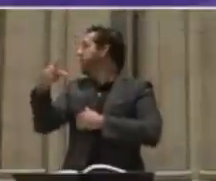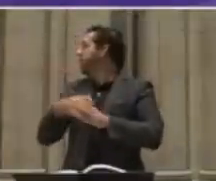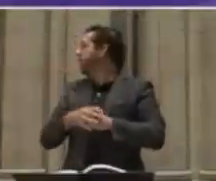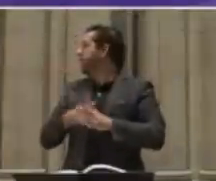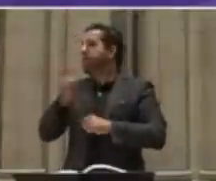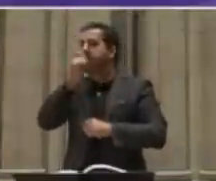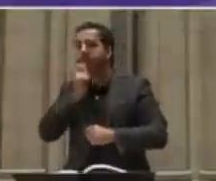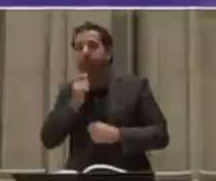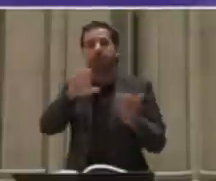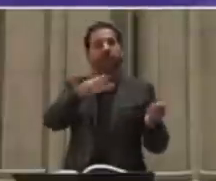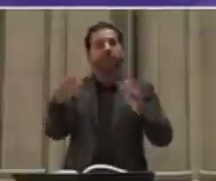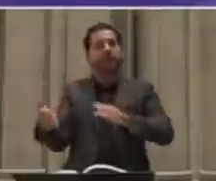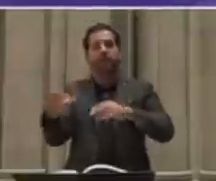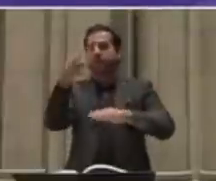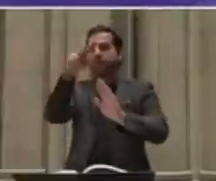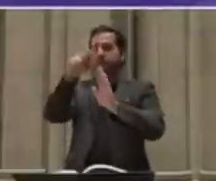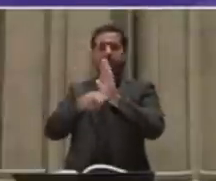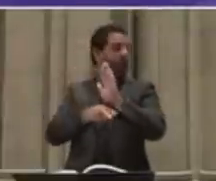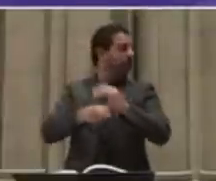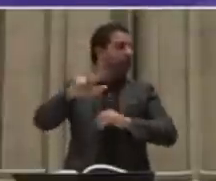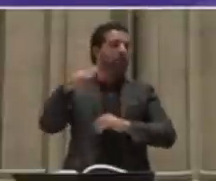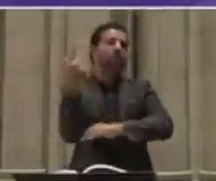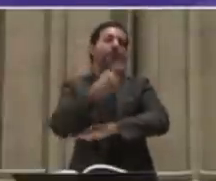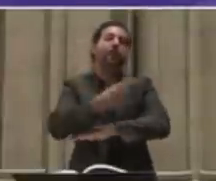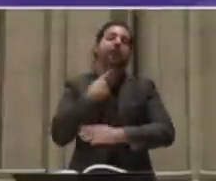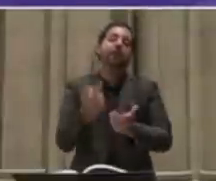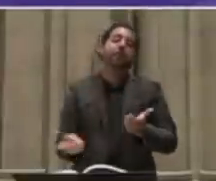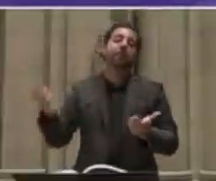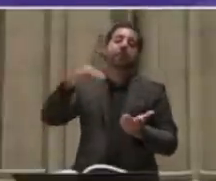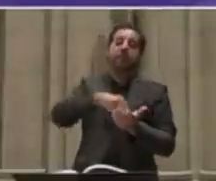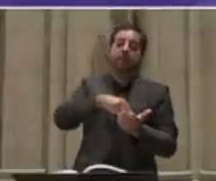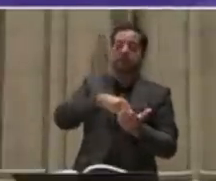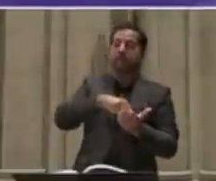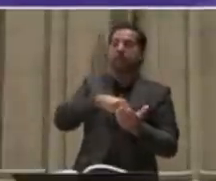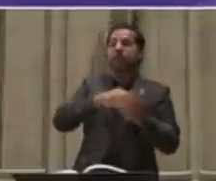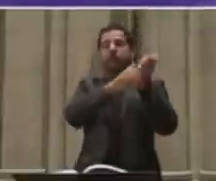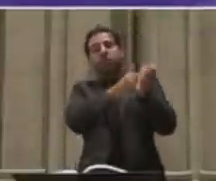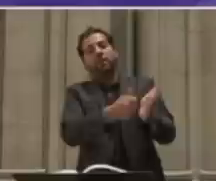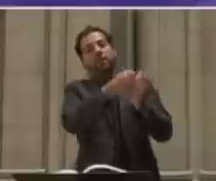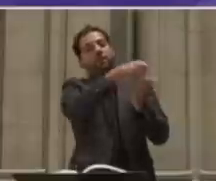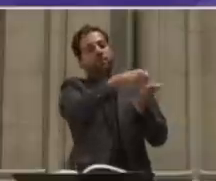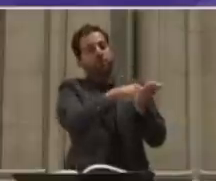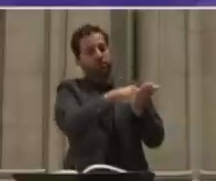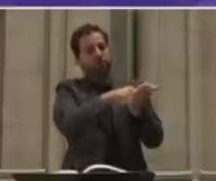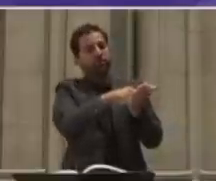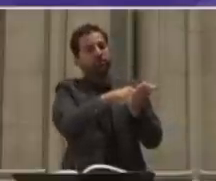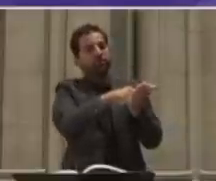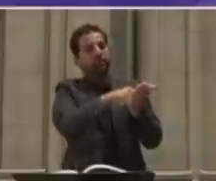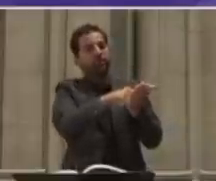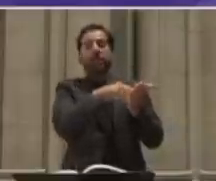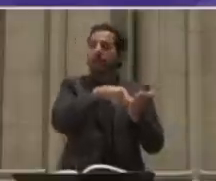He suffered death and was buried. On the third day he rose again, in accordance with the Scriptures.